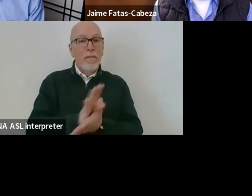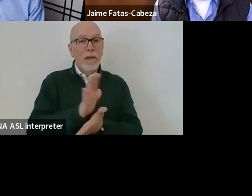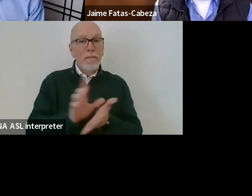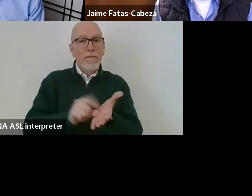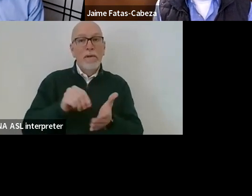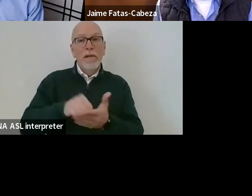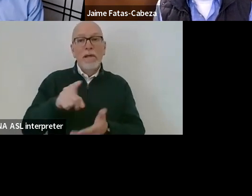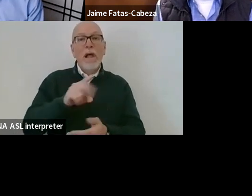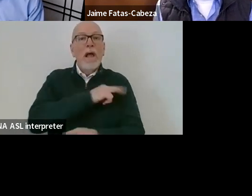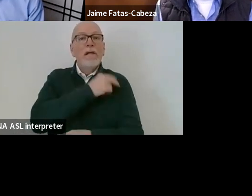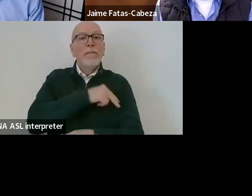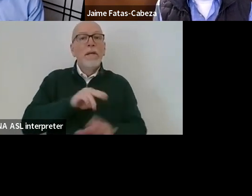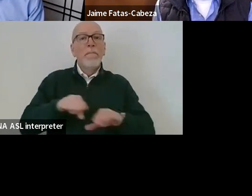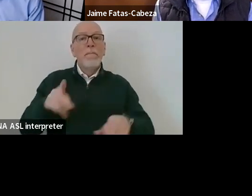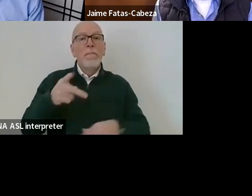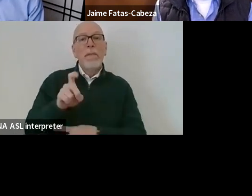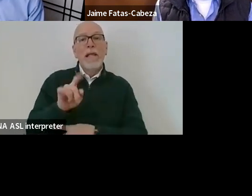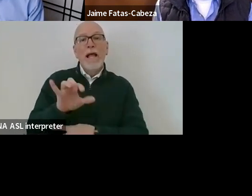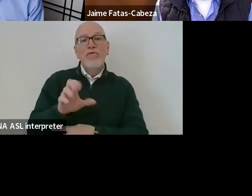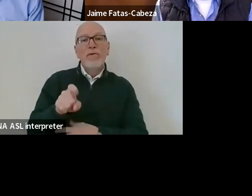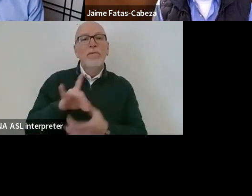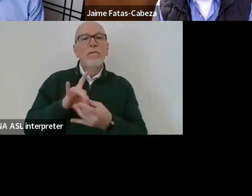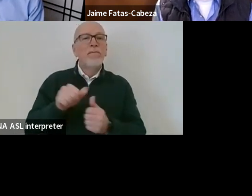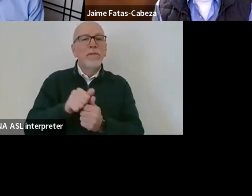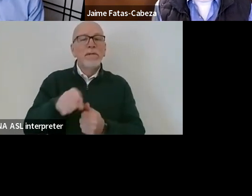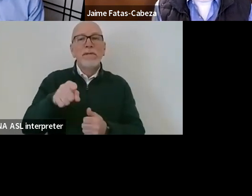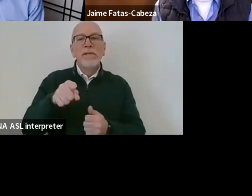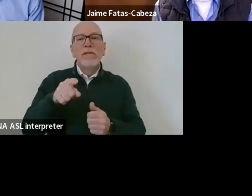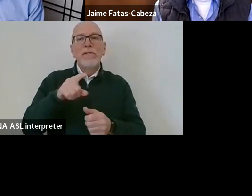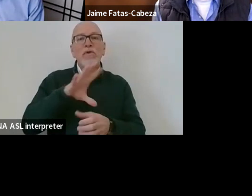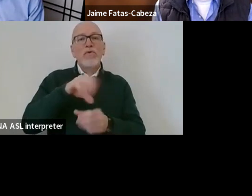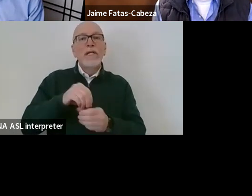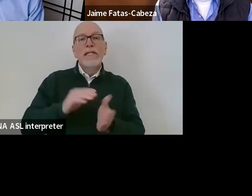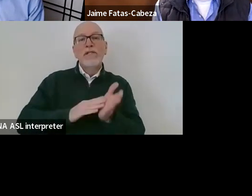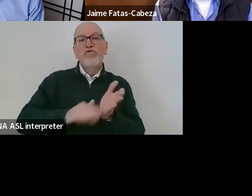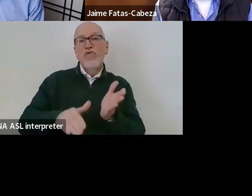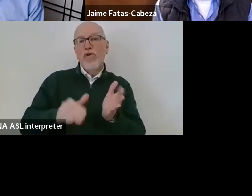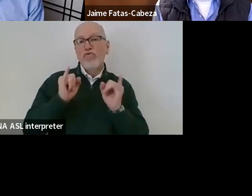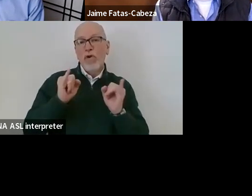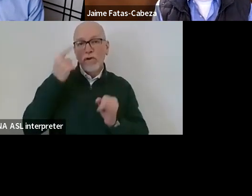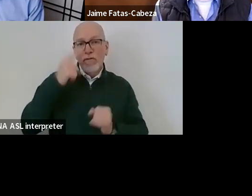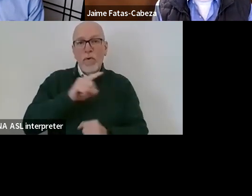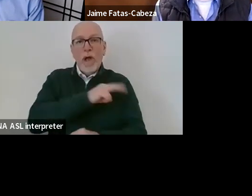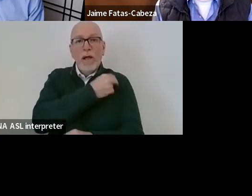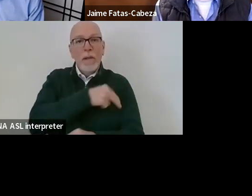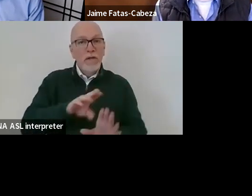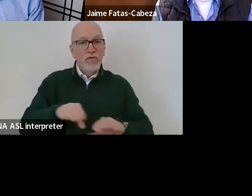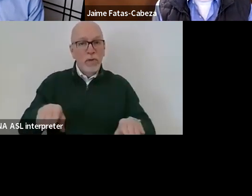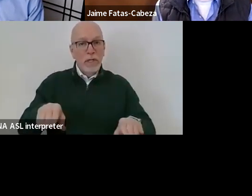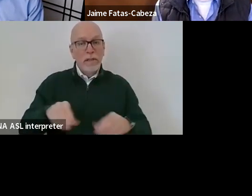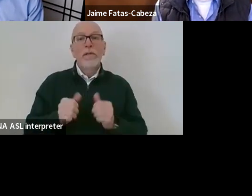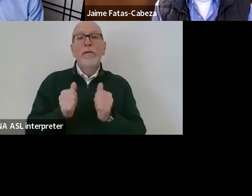Hospital Pediatrics on improving discharge instructions for hospitalized children